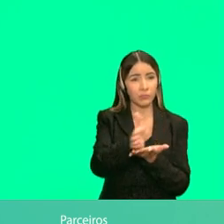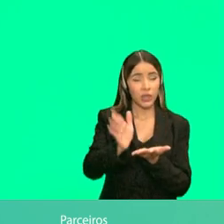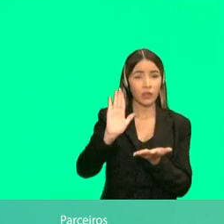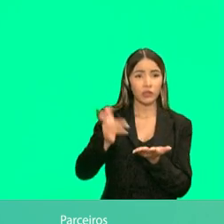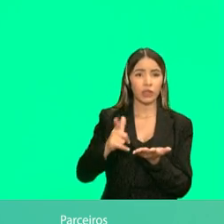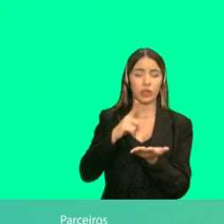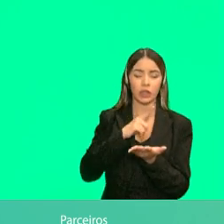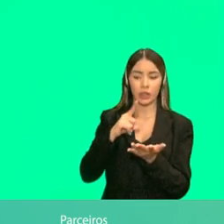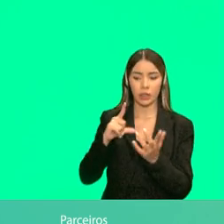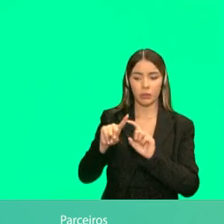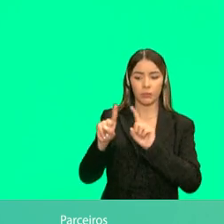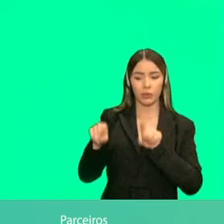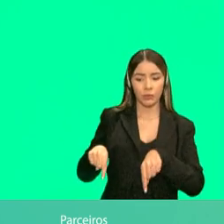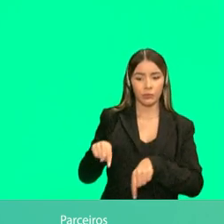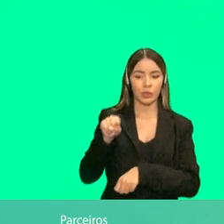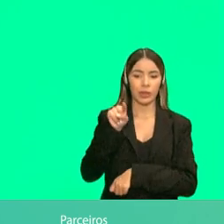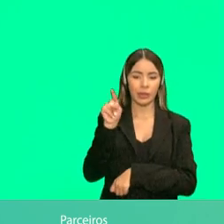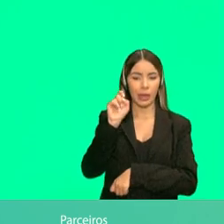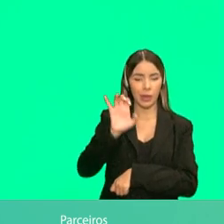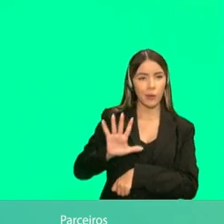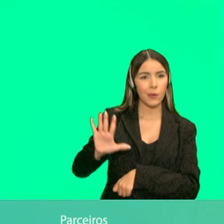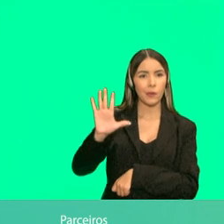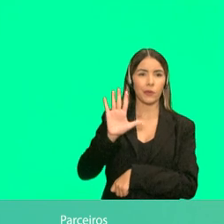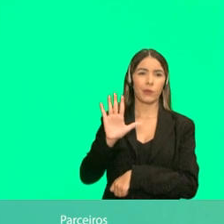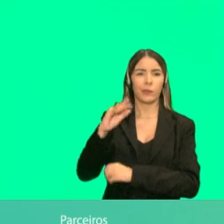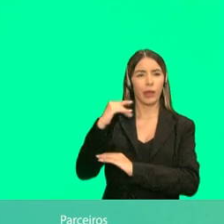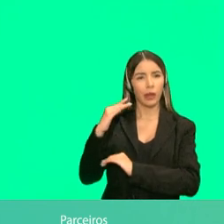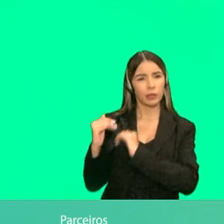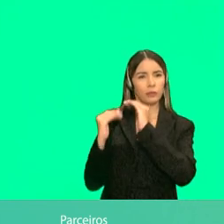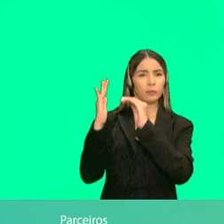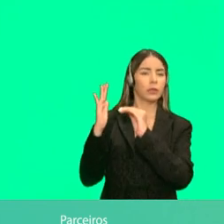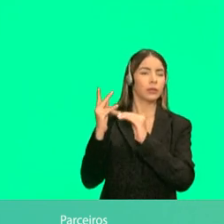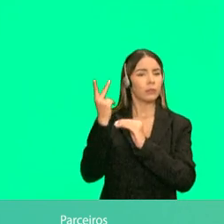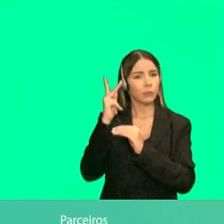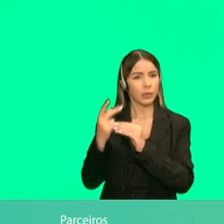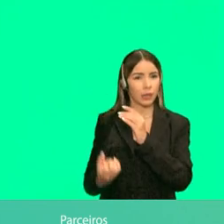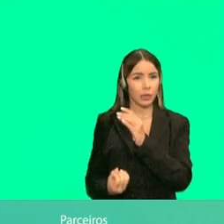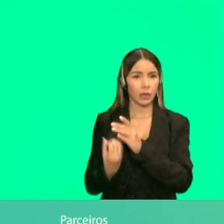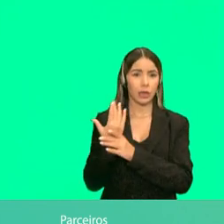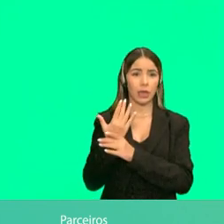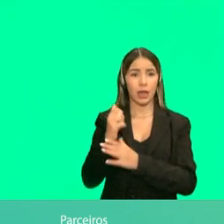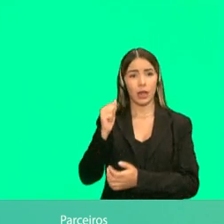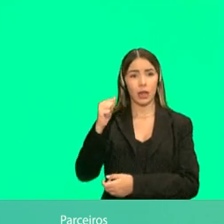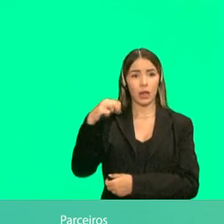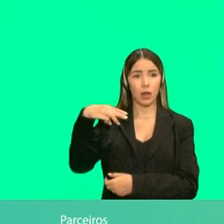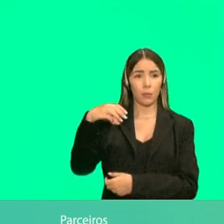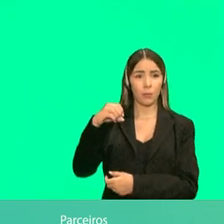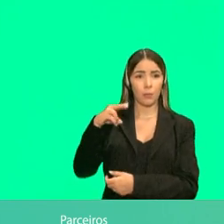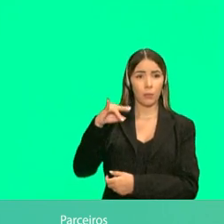We believe that's the proper way for the energy transition and capture